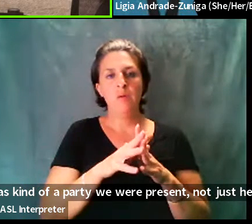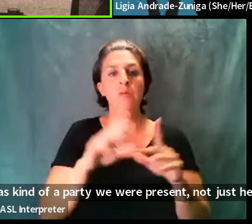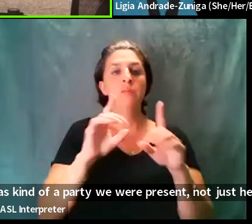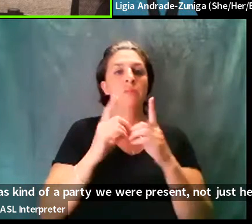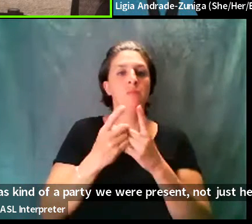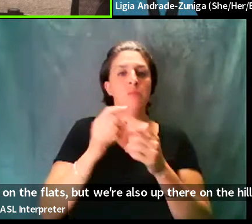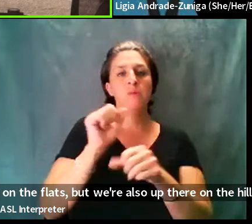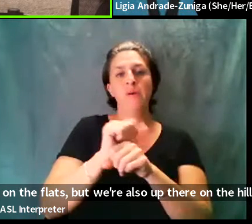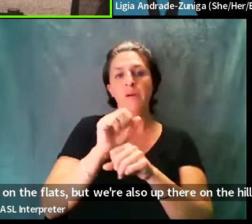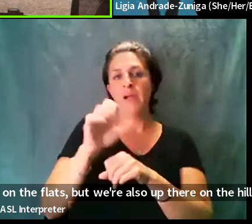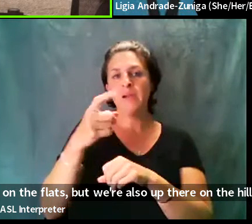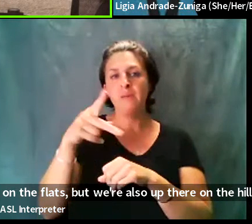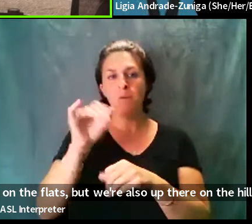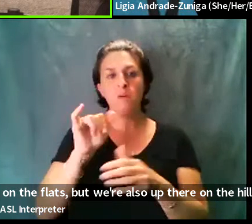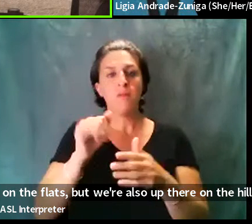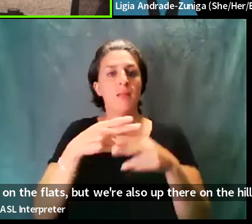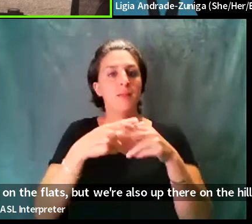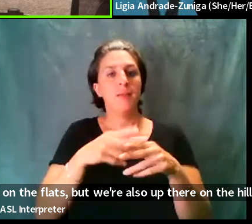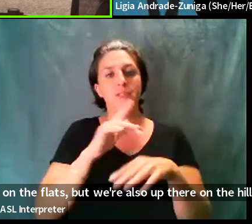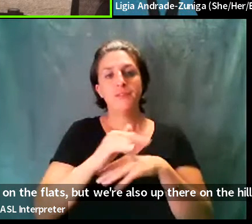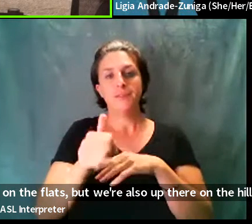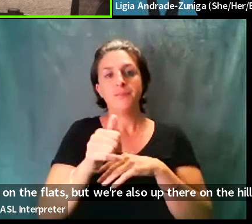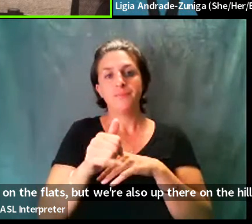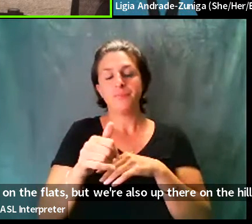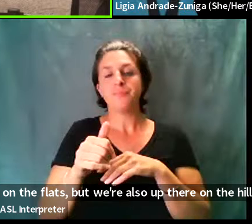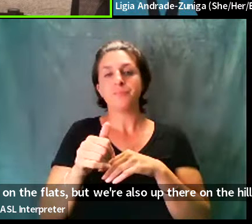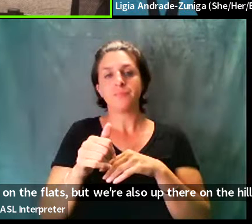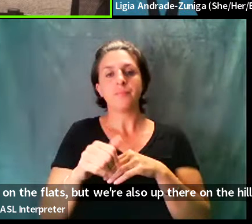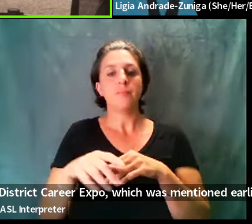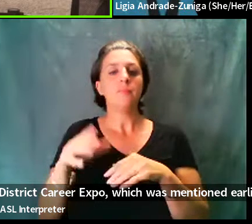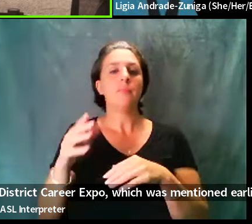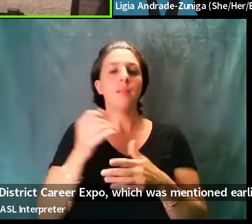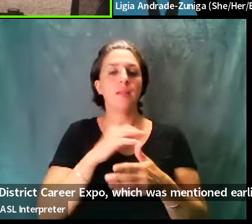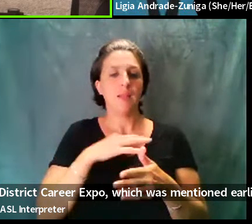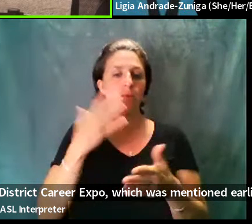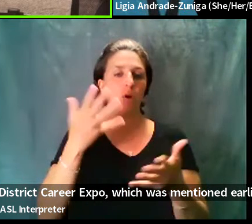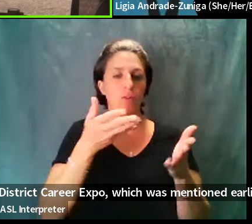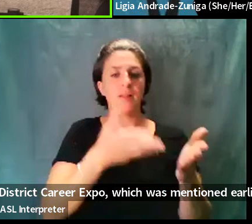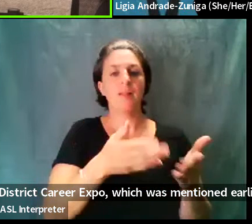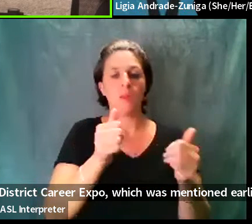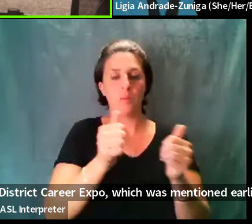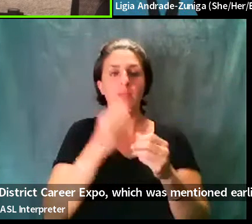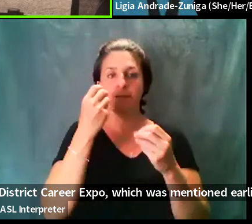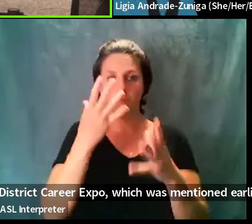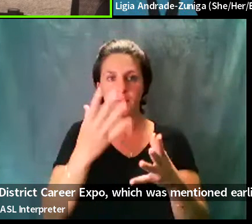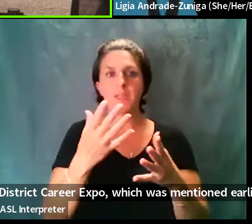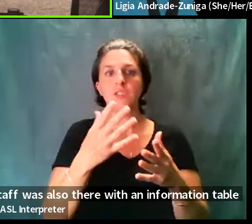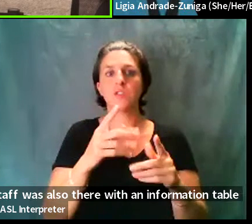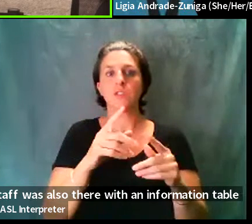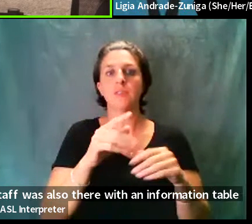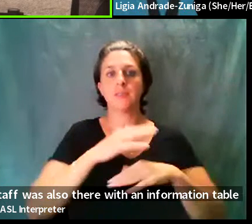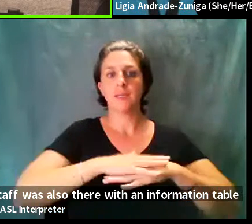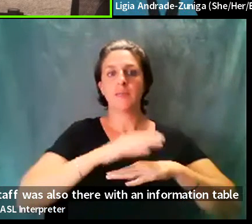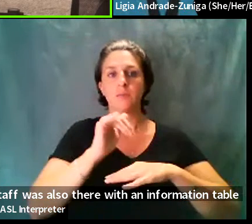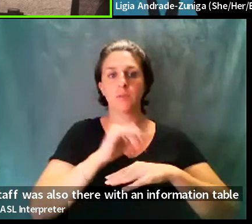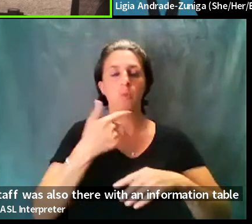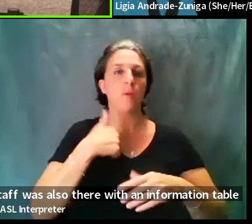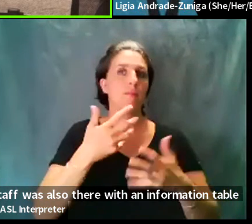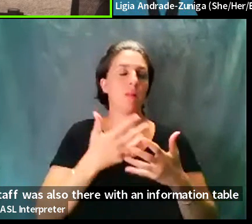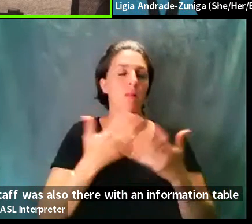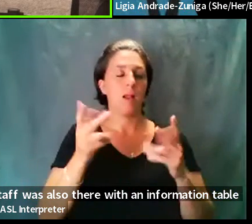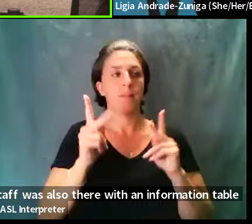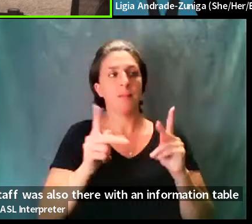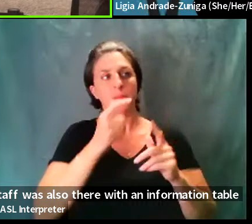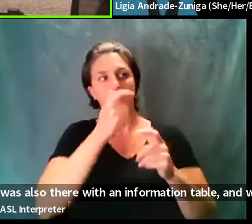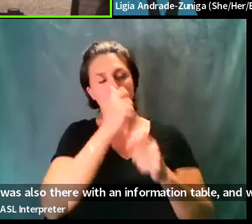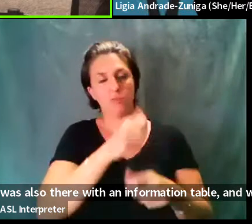Career Expo, which was mentioned earlier, SMUHSD staff was also there with an information table, and we had a lot of great interest in the programs as